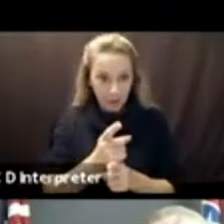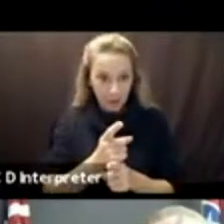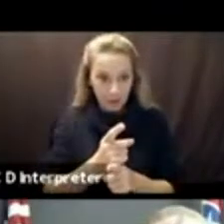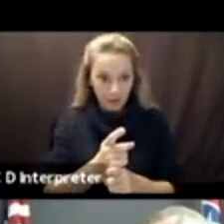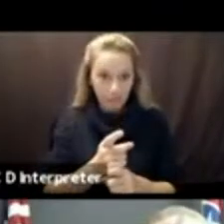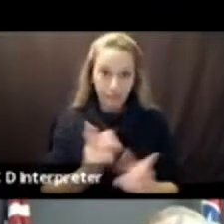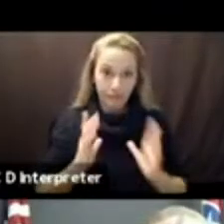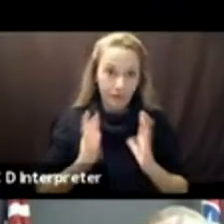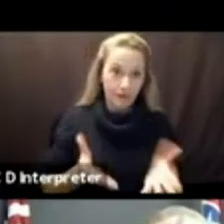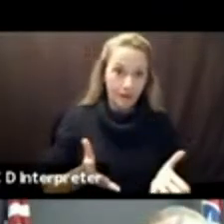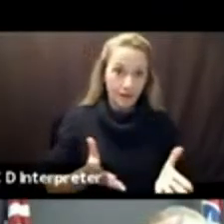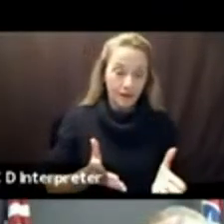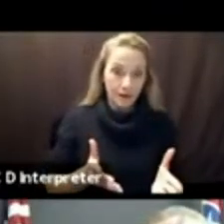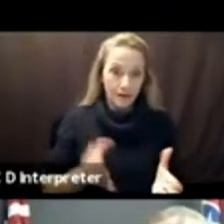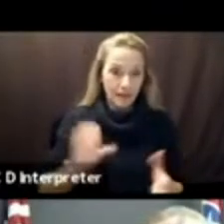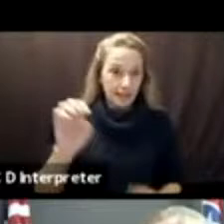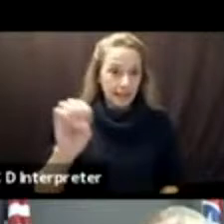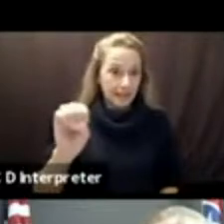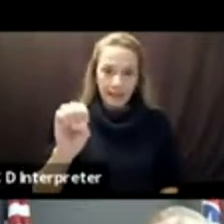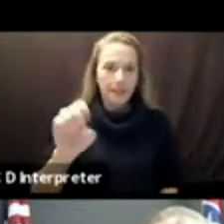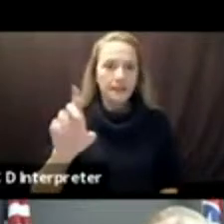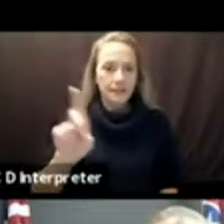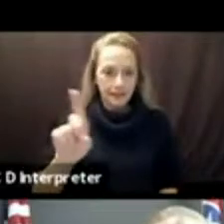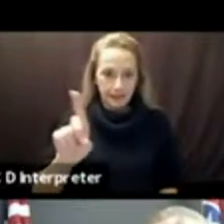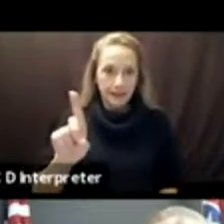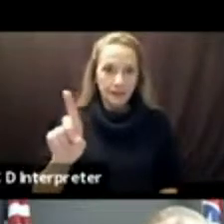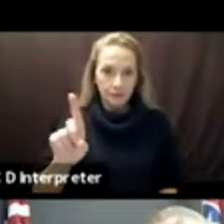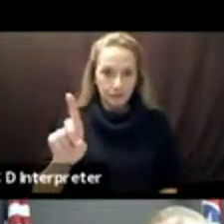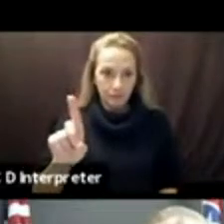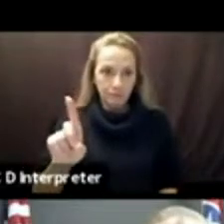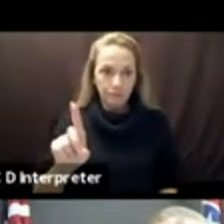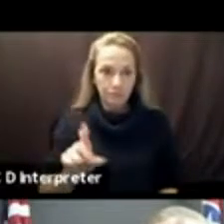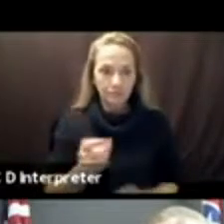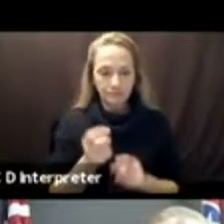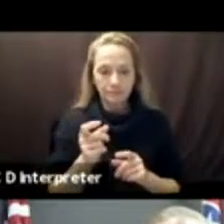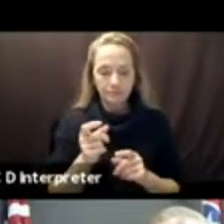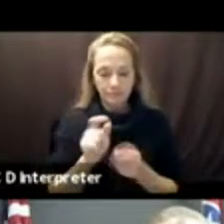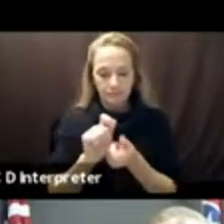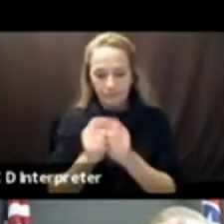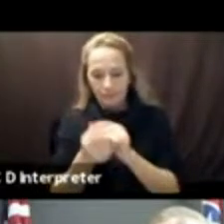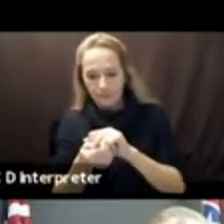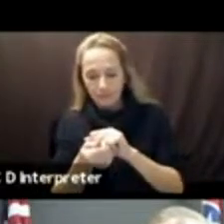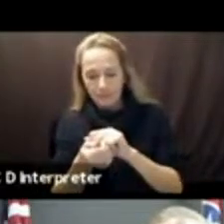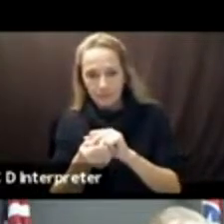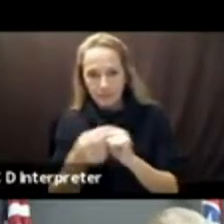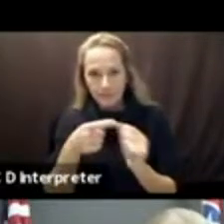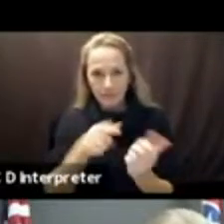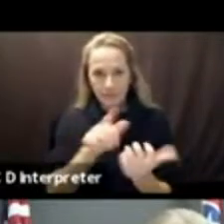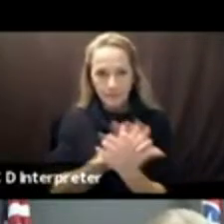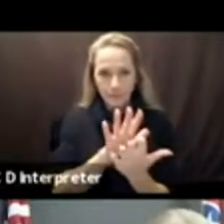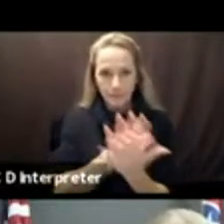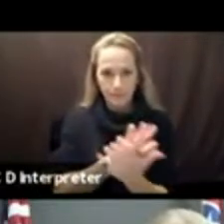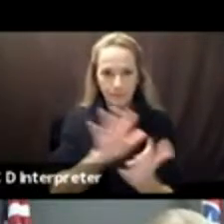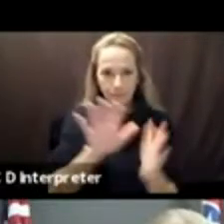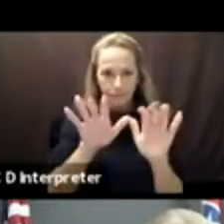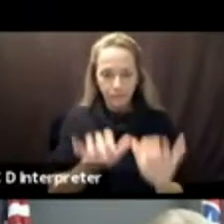Sounds good to me. So a minor change in the document itself to